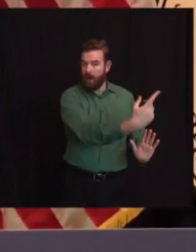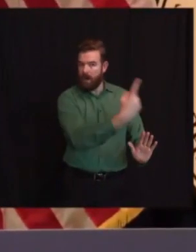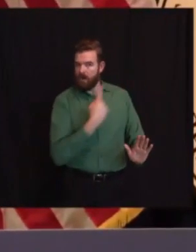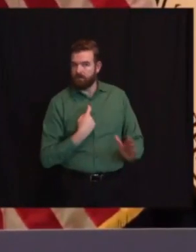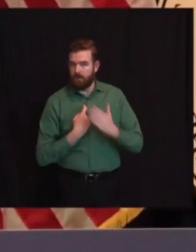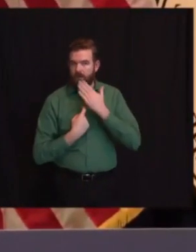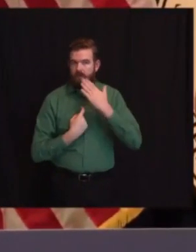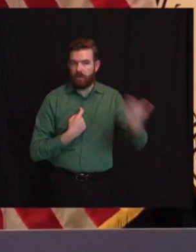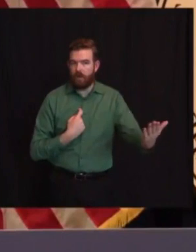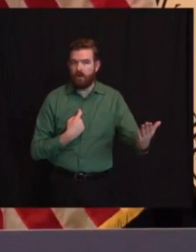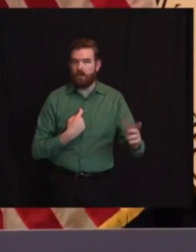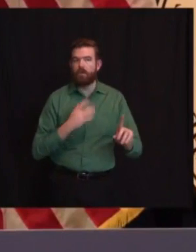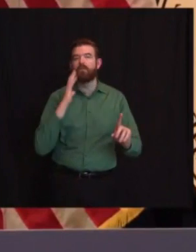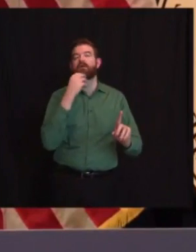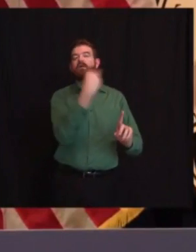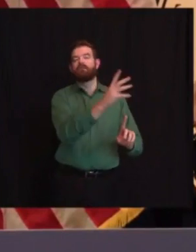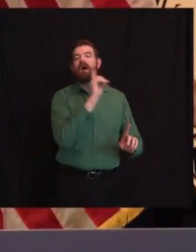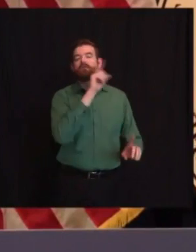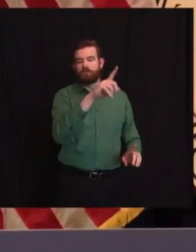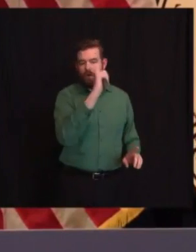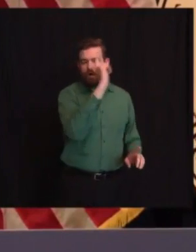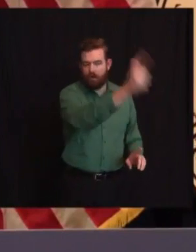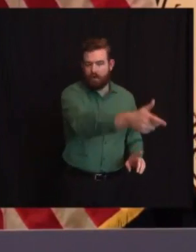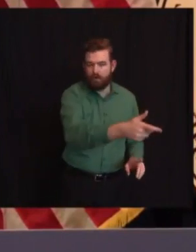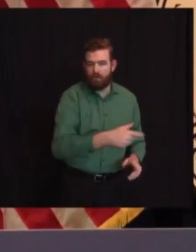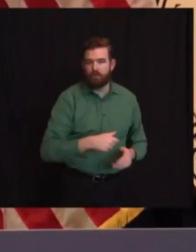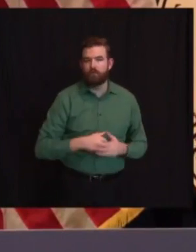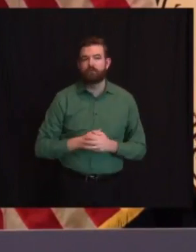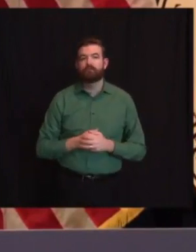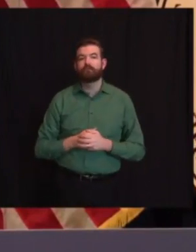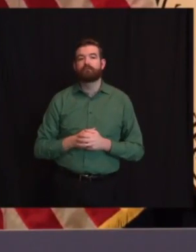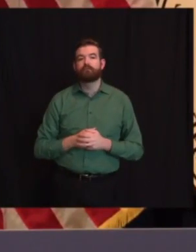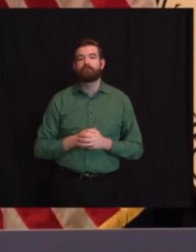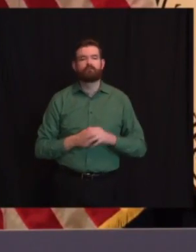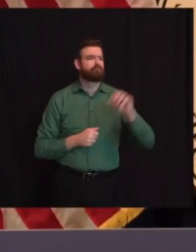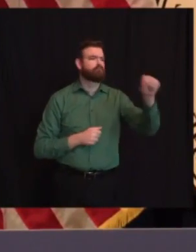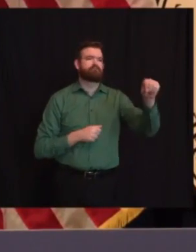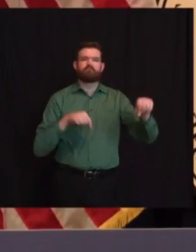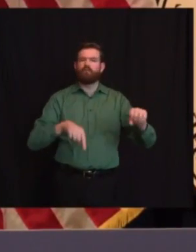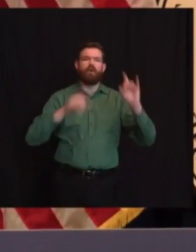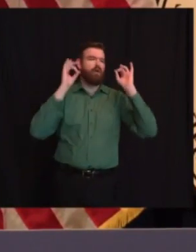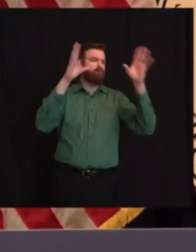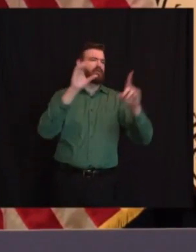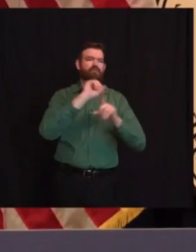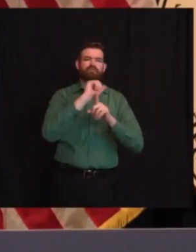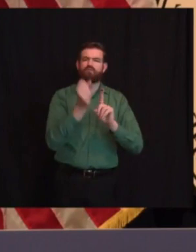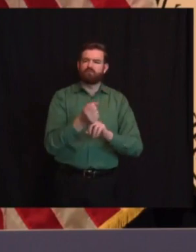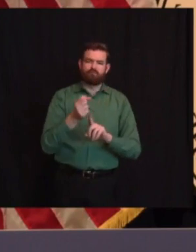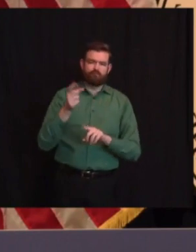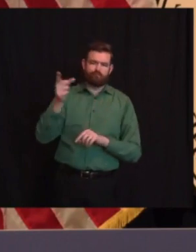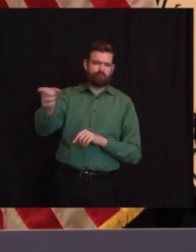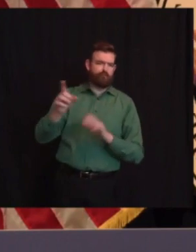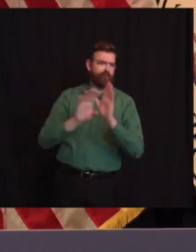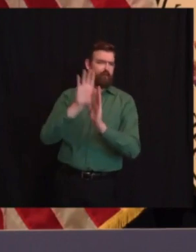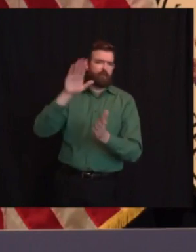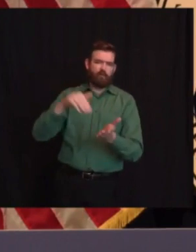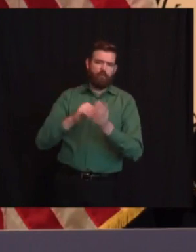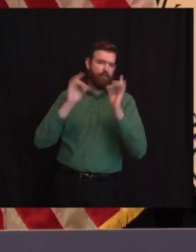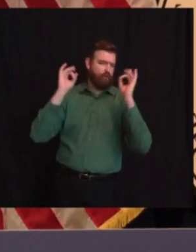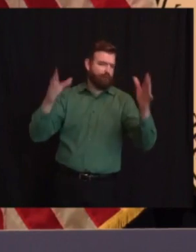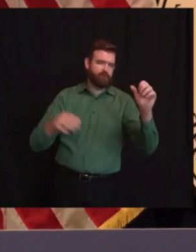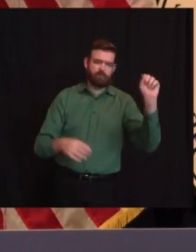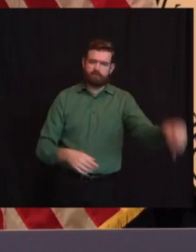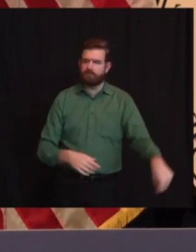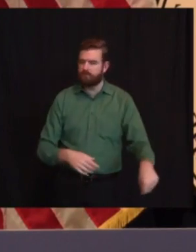much. And again, these are just awful situations, and bless them all. That's all.